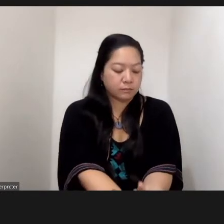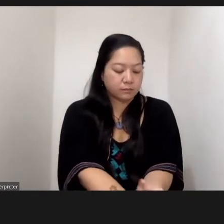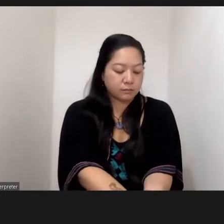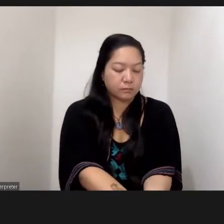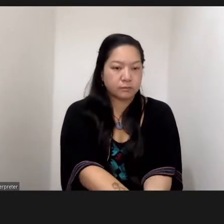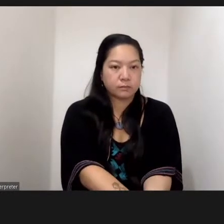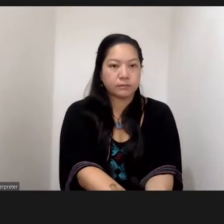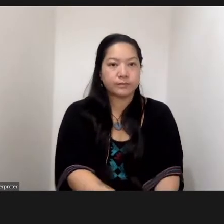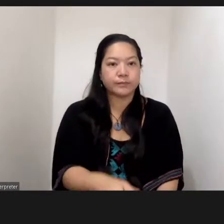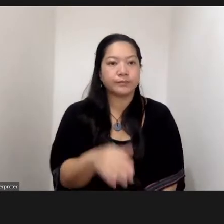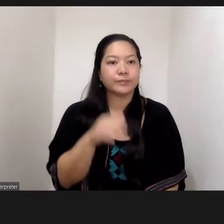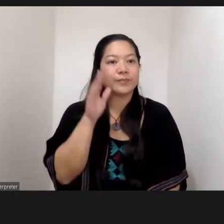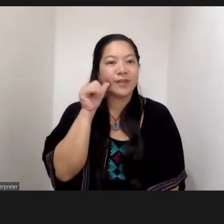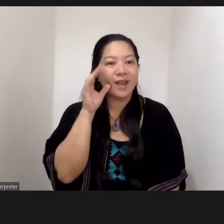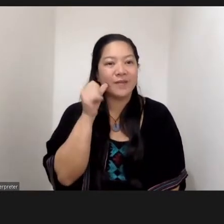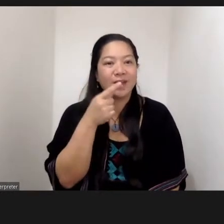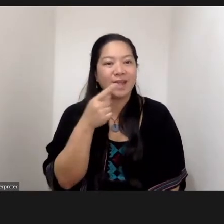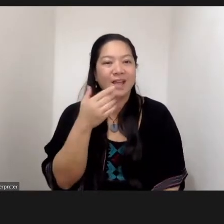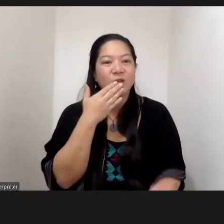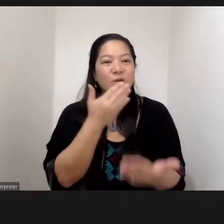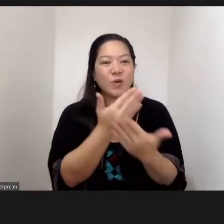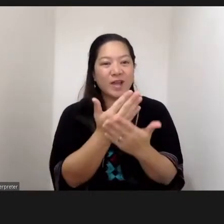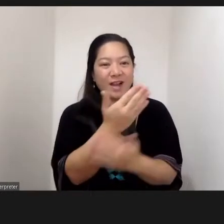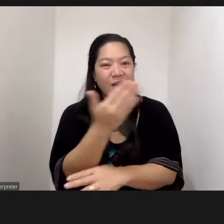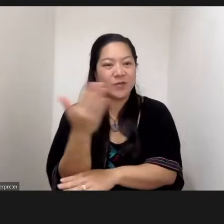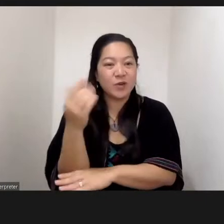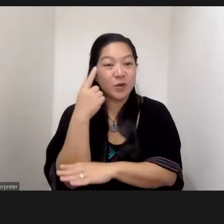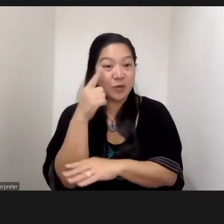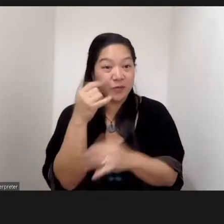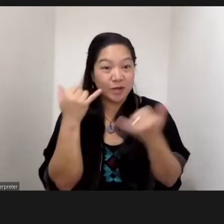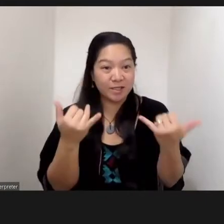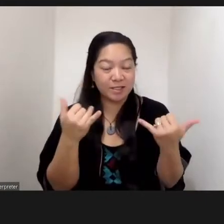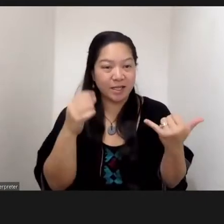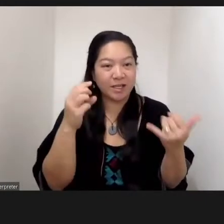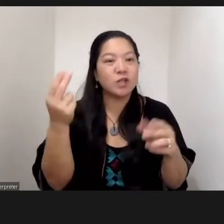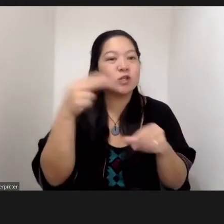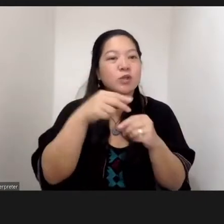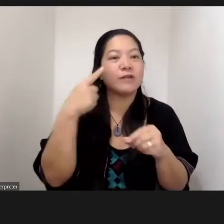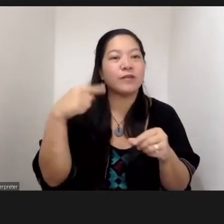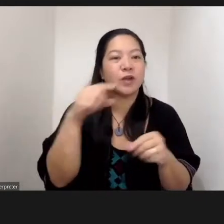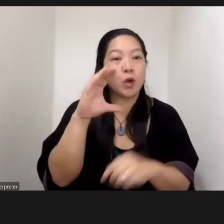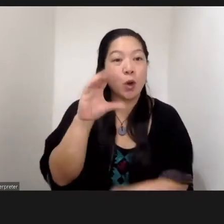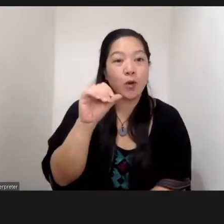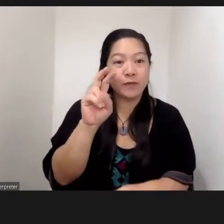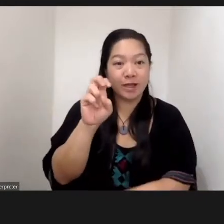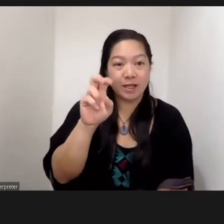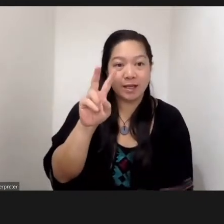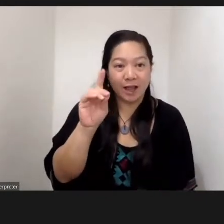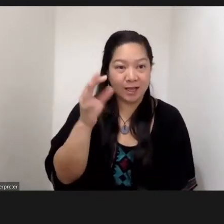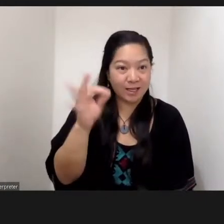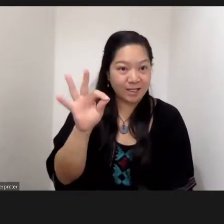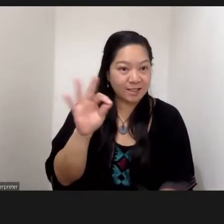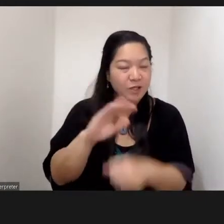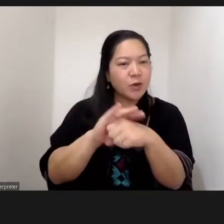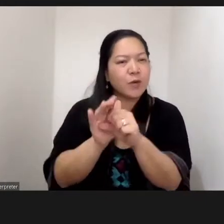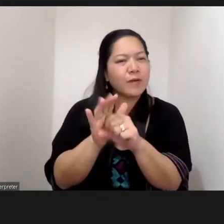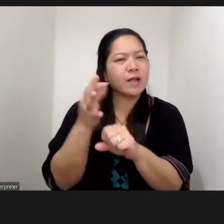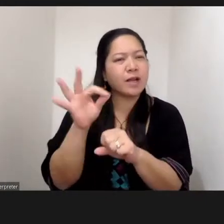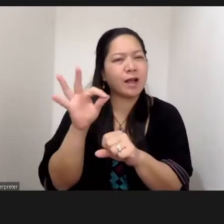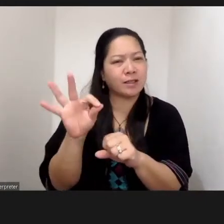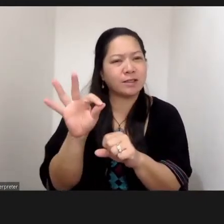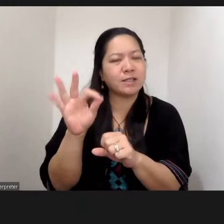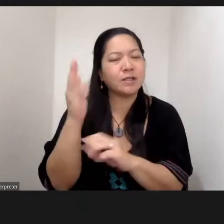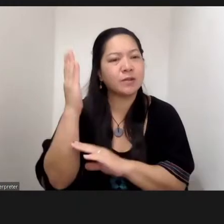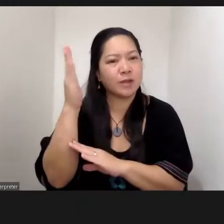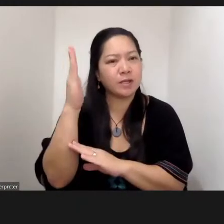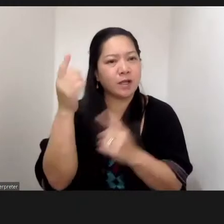Holiday and good afternoon, everyone. Thank you for joining us for today's COVID-19 press conference. At this time, I want to recognize